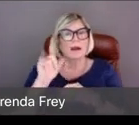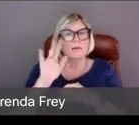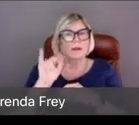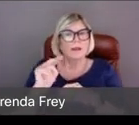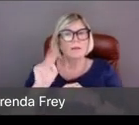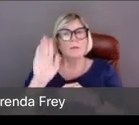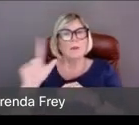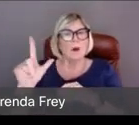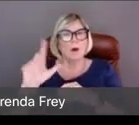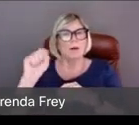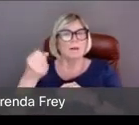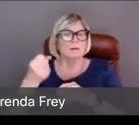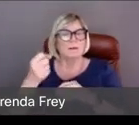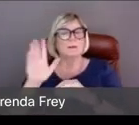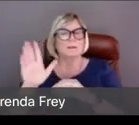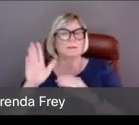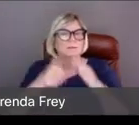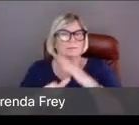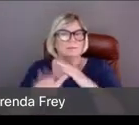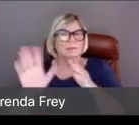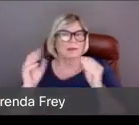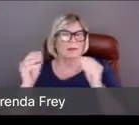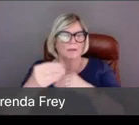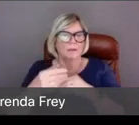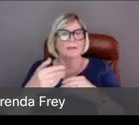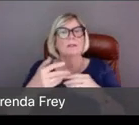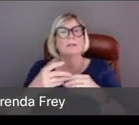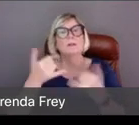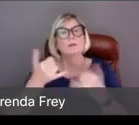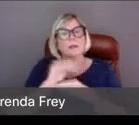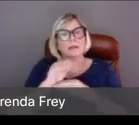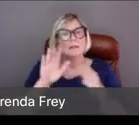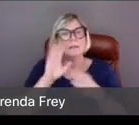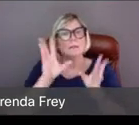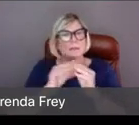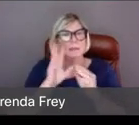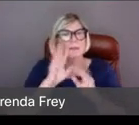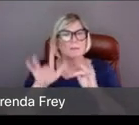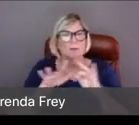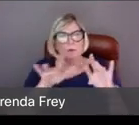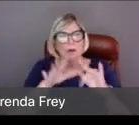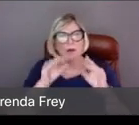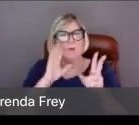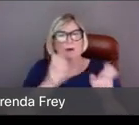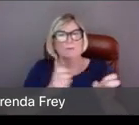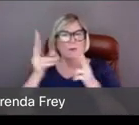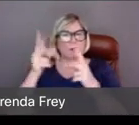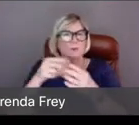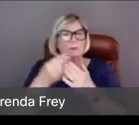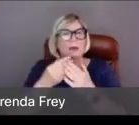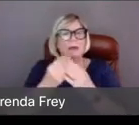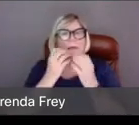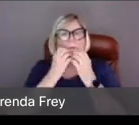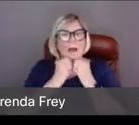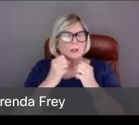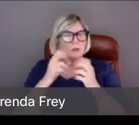our speakers, just a few housekeeping items. Tonight's meeting is being recorded and will be uploaded to our Money Matters website for those